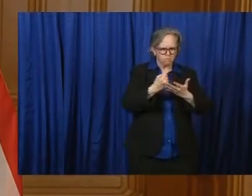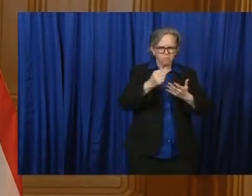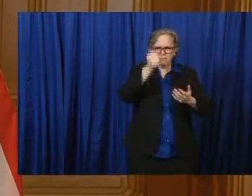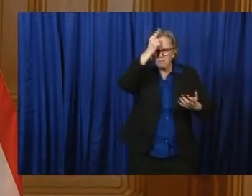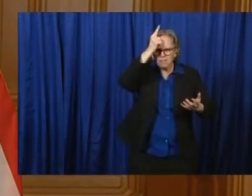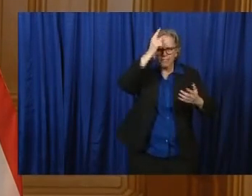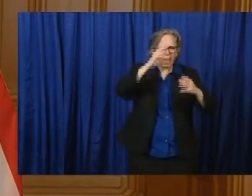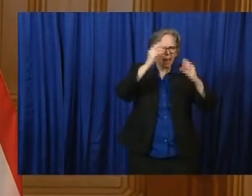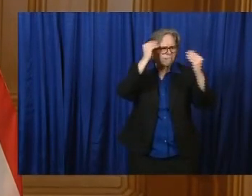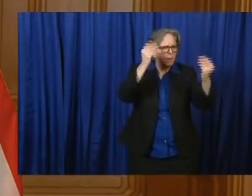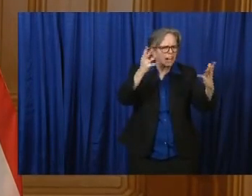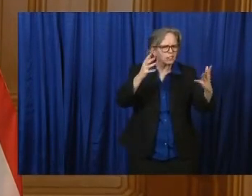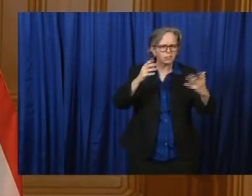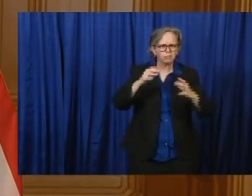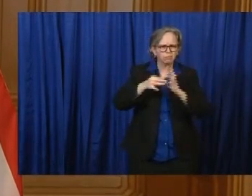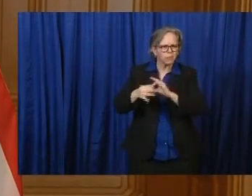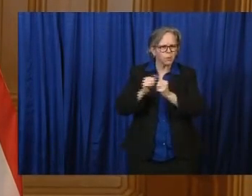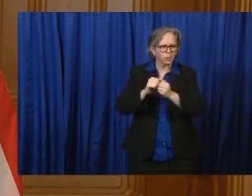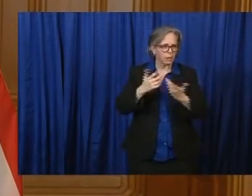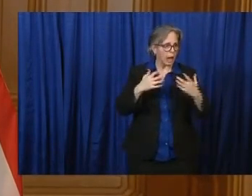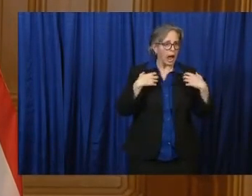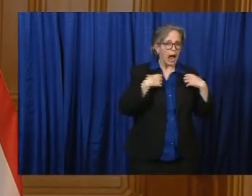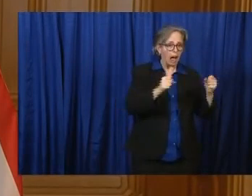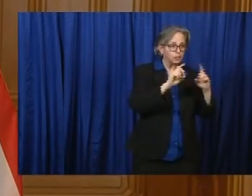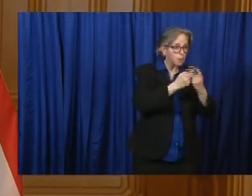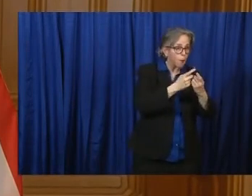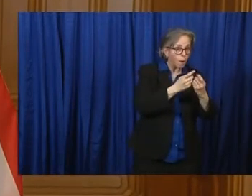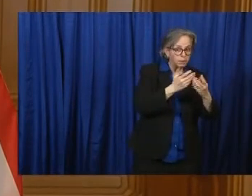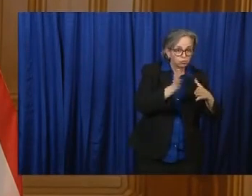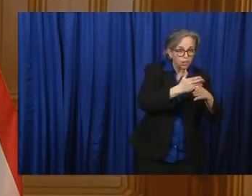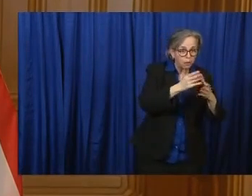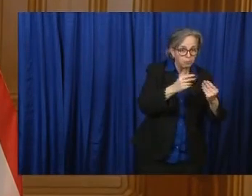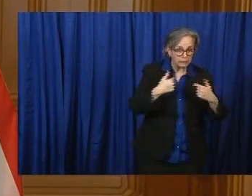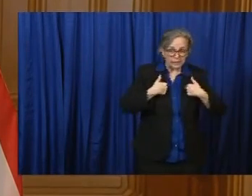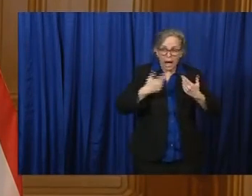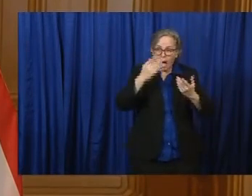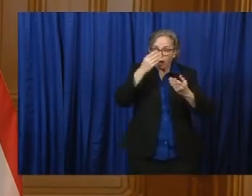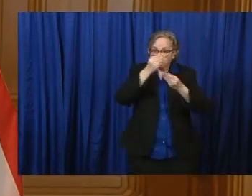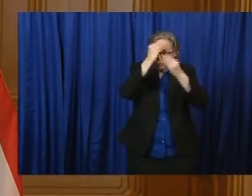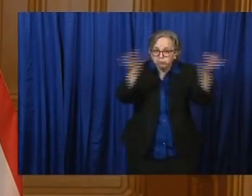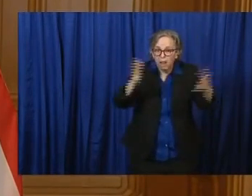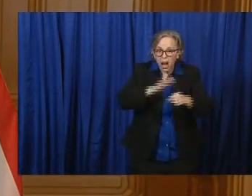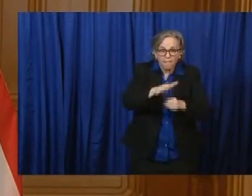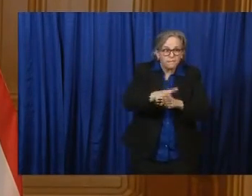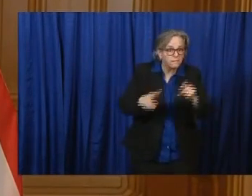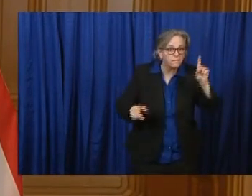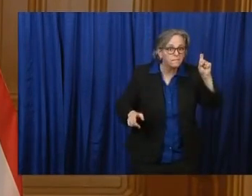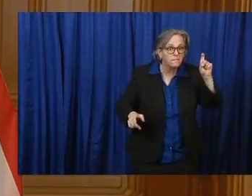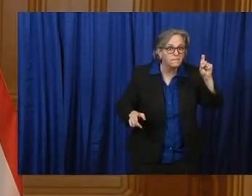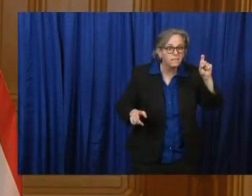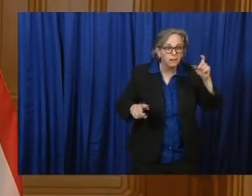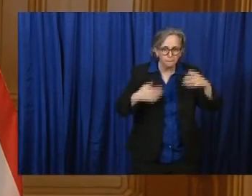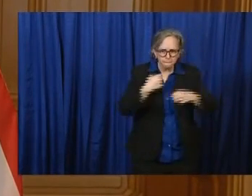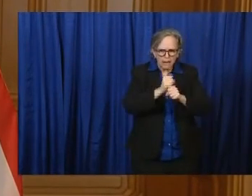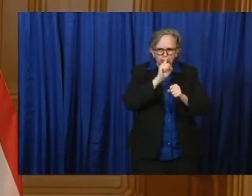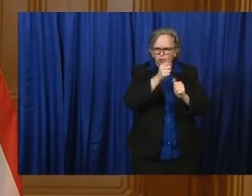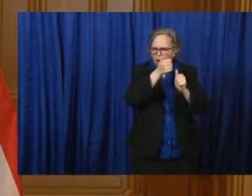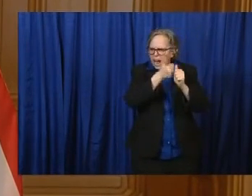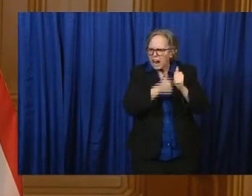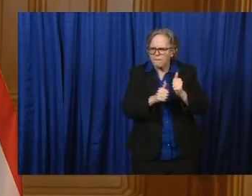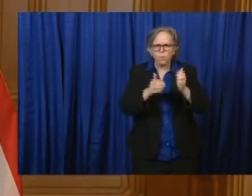health department shares information, as I share information, the Lieutenant Governor does, we want to make sure that everyone is getting that.